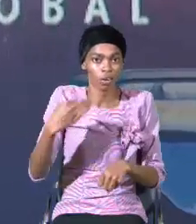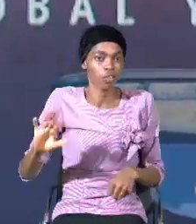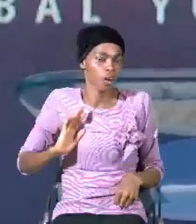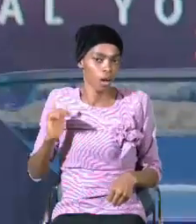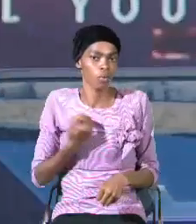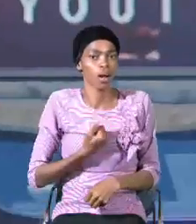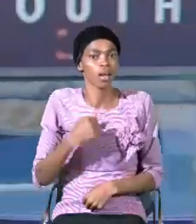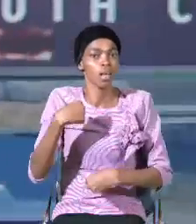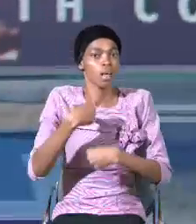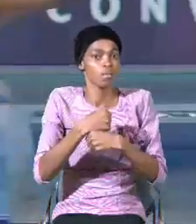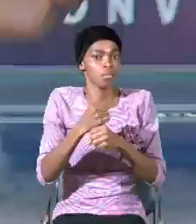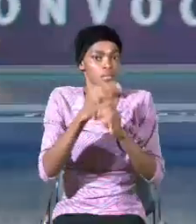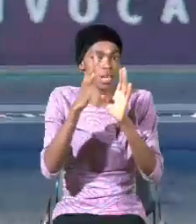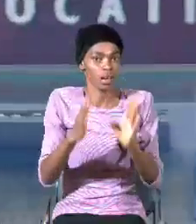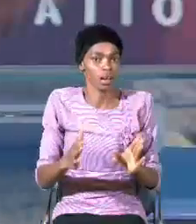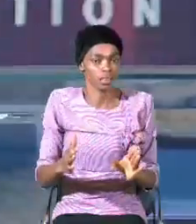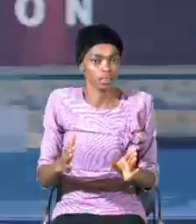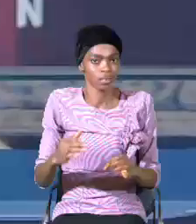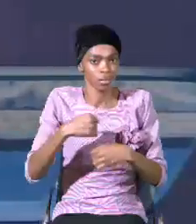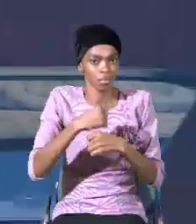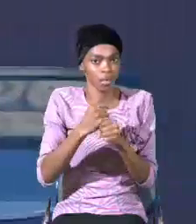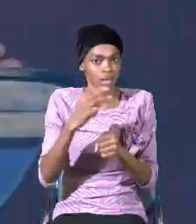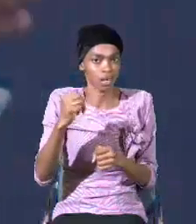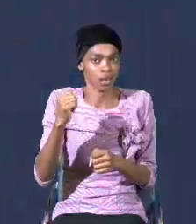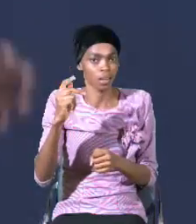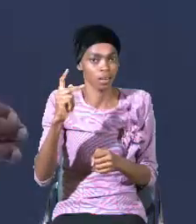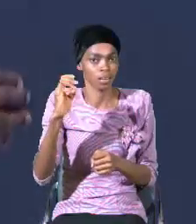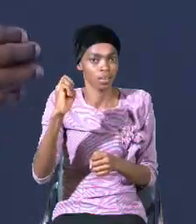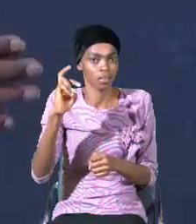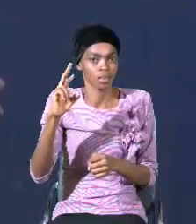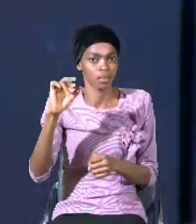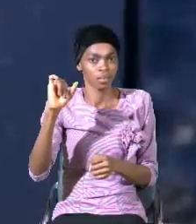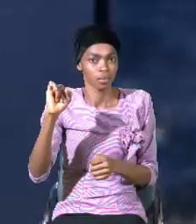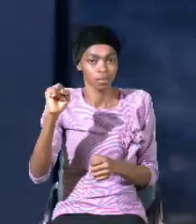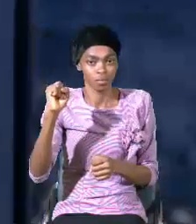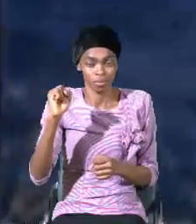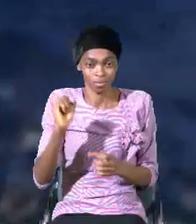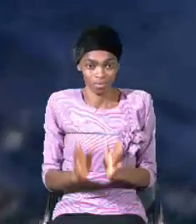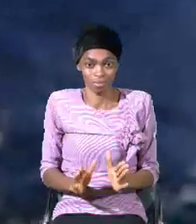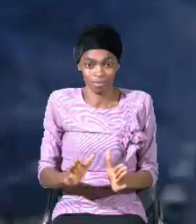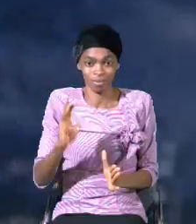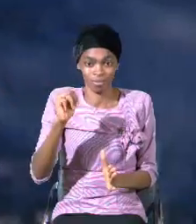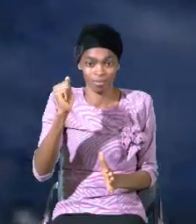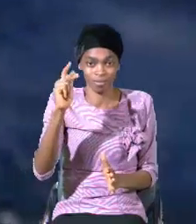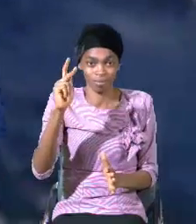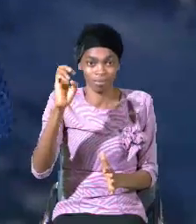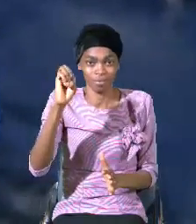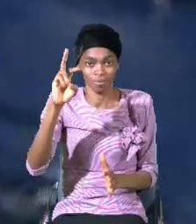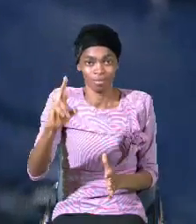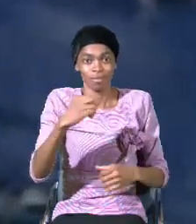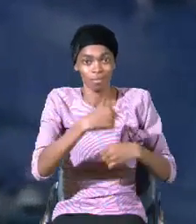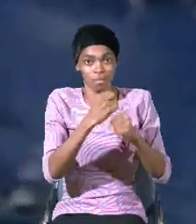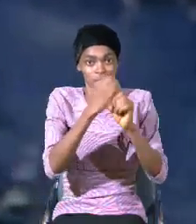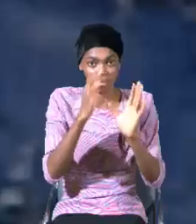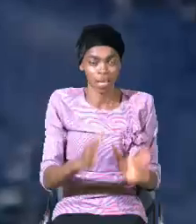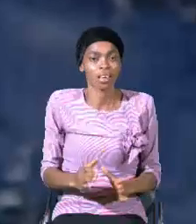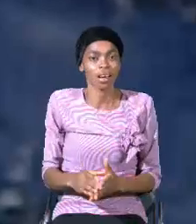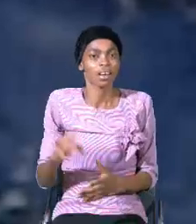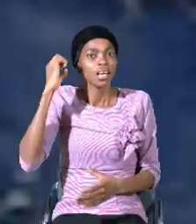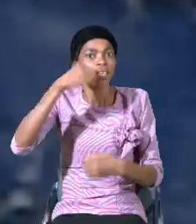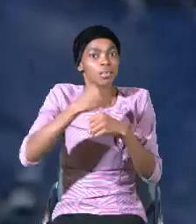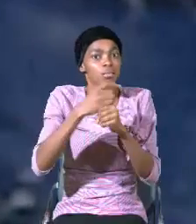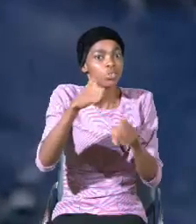Our Maker, your Creator, your Redeemer, the Almighty God. He made you like no other